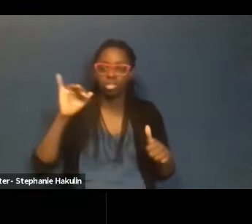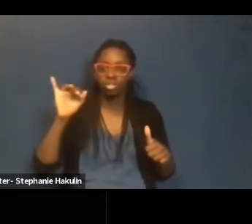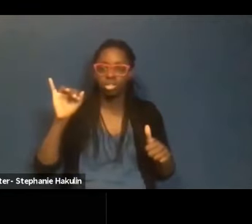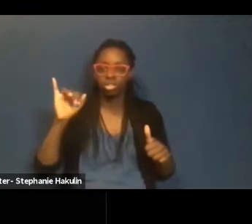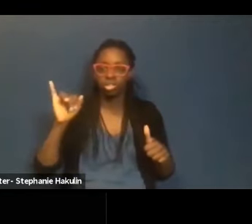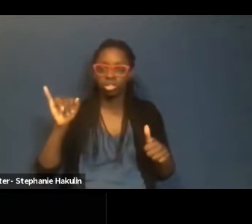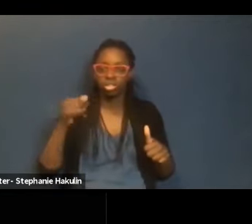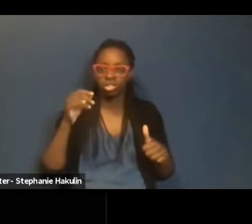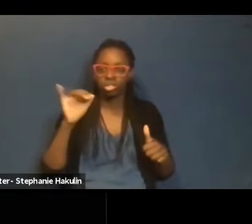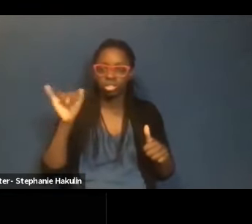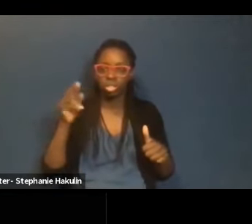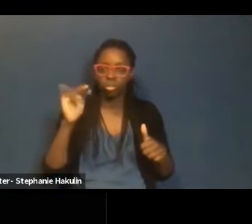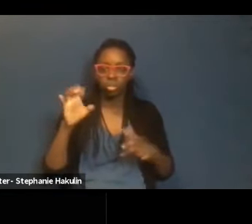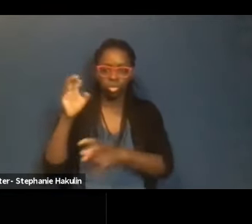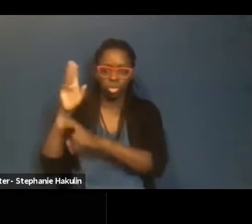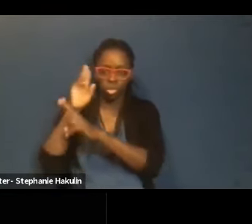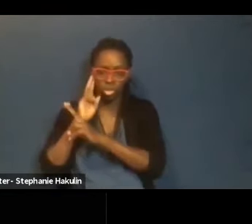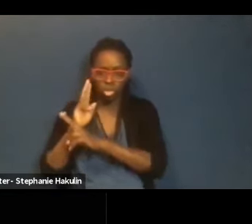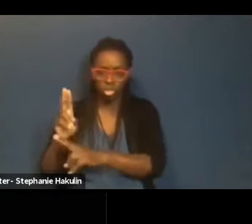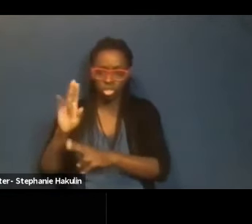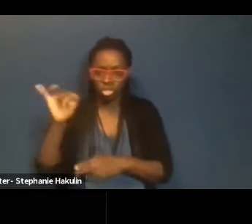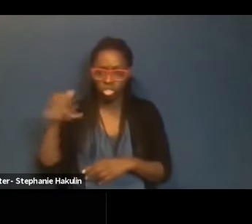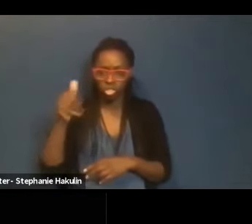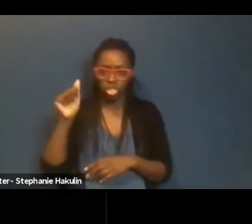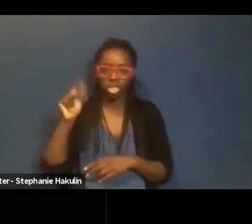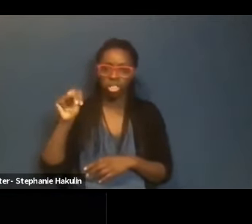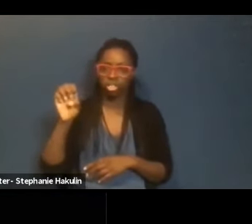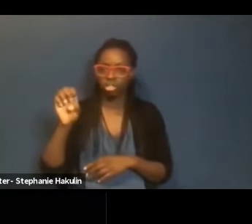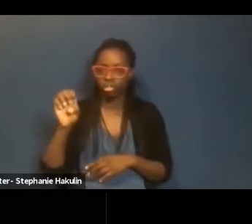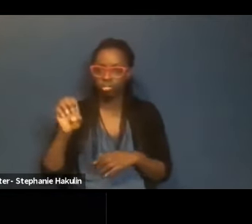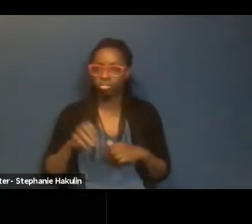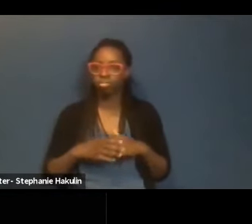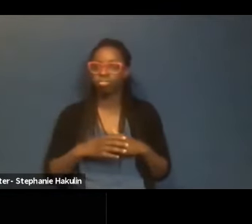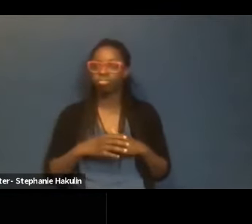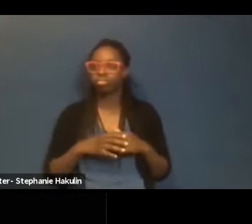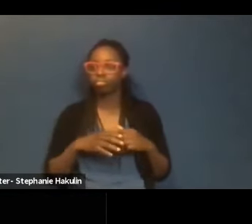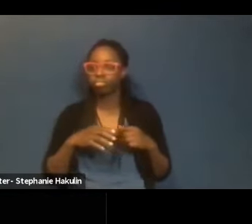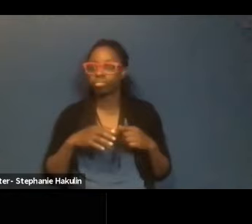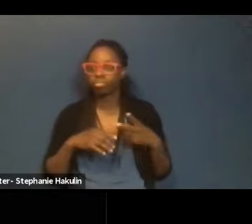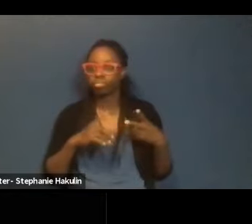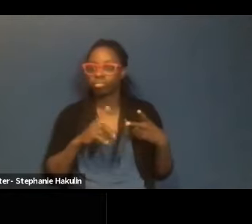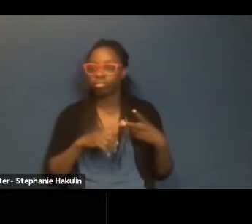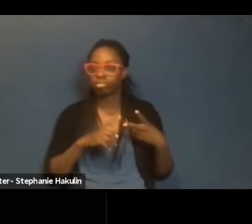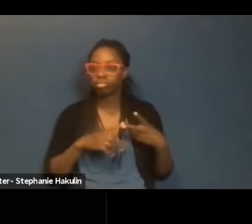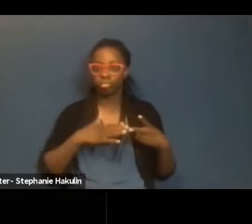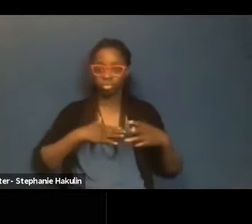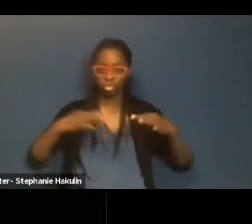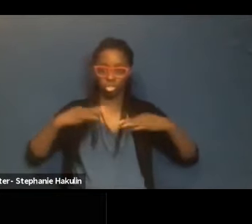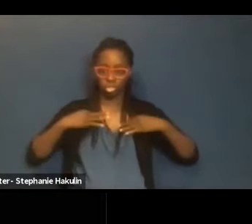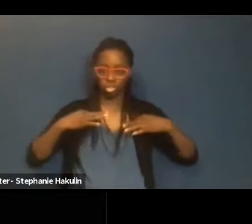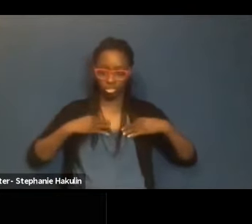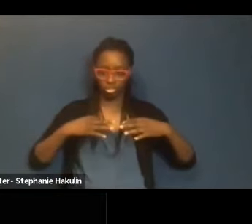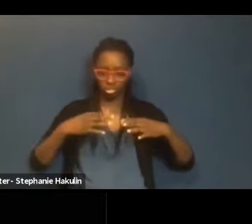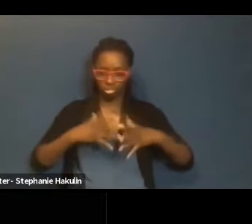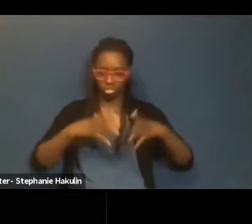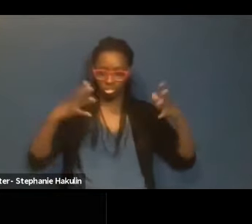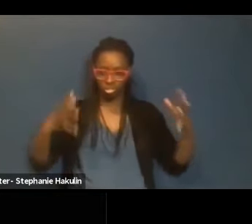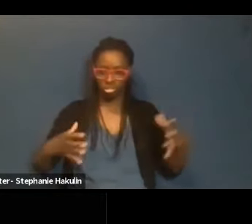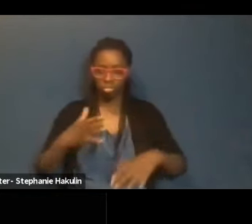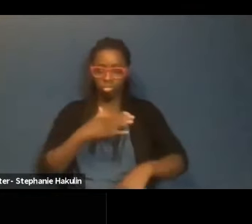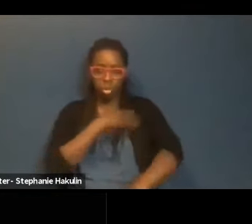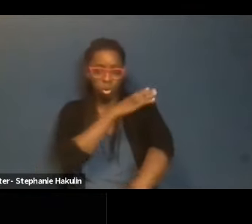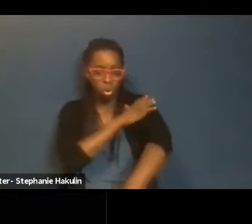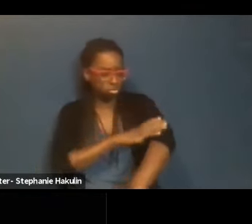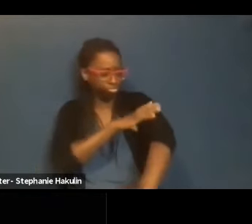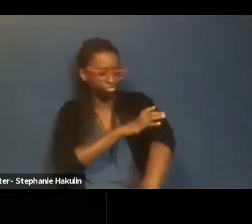Oh, how my shirt stretched to her own healing, how my armholes exposed to match their own magnitude.